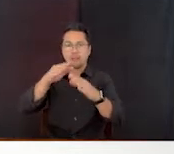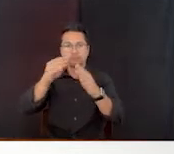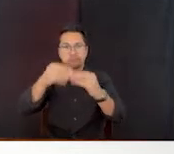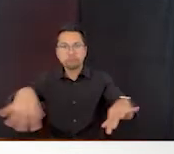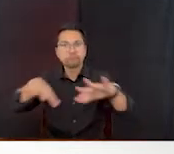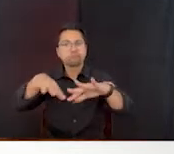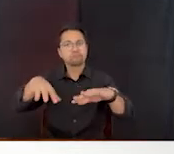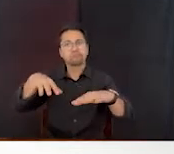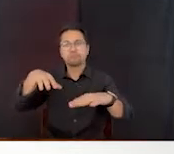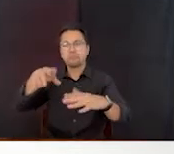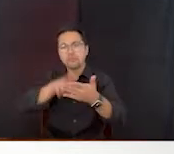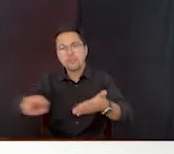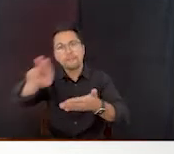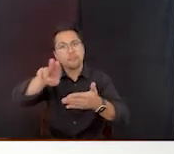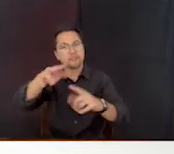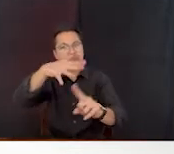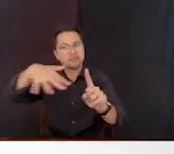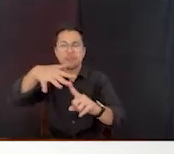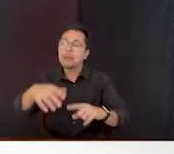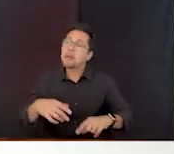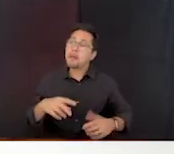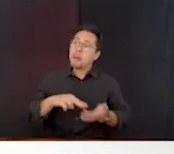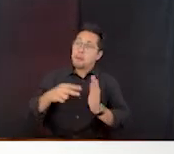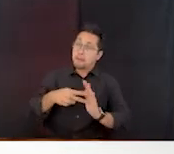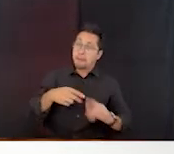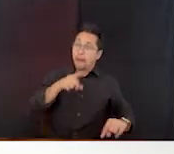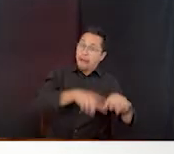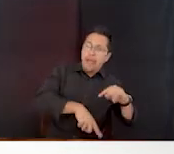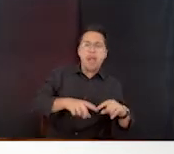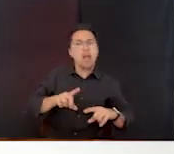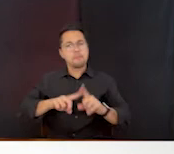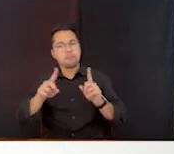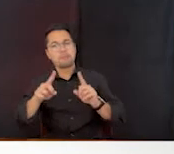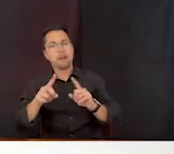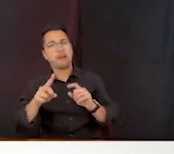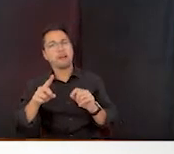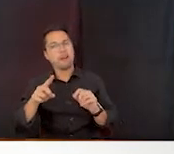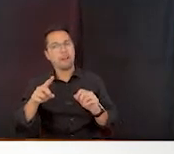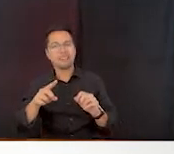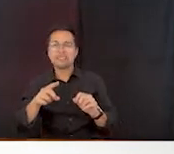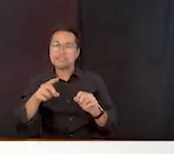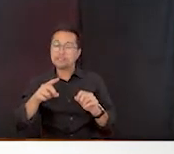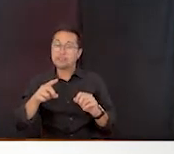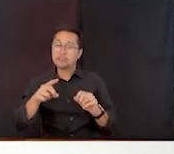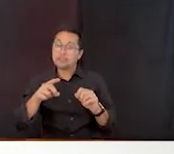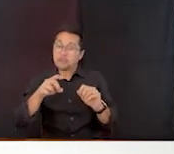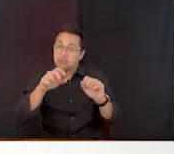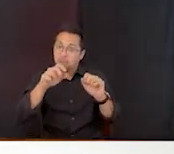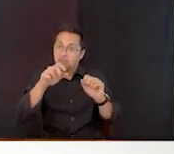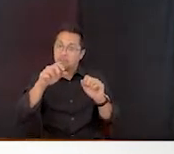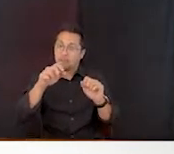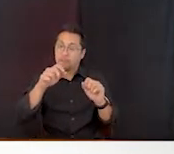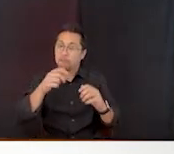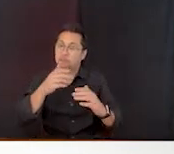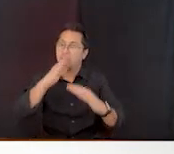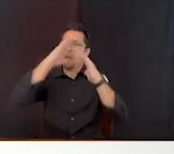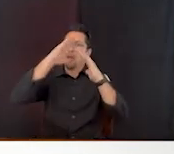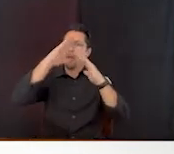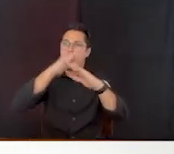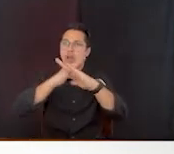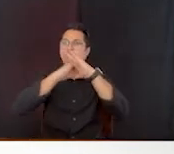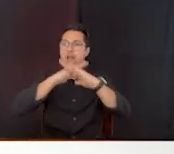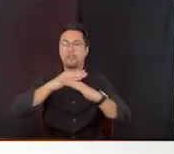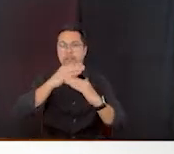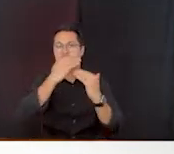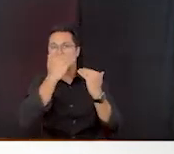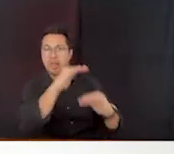restricted students' abilities to form high-quality relationships in university settings. That